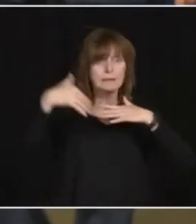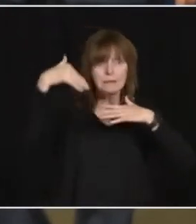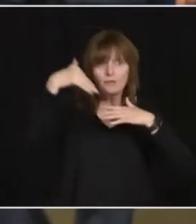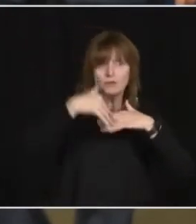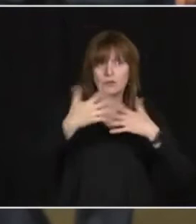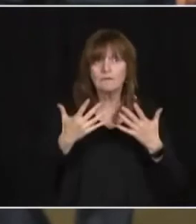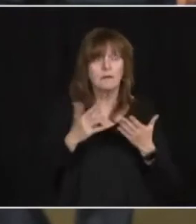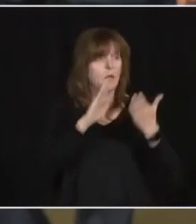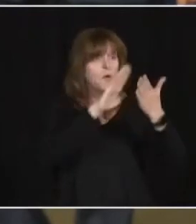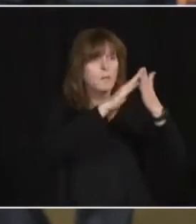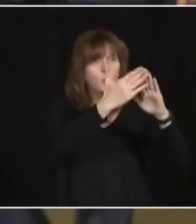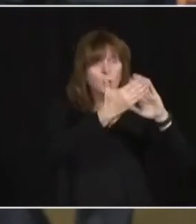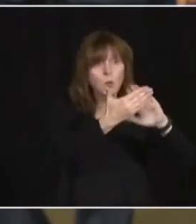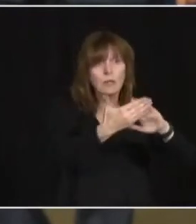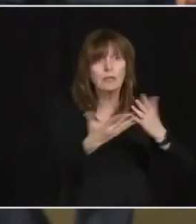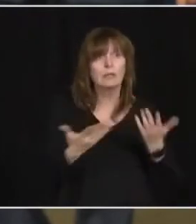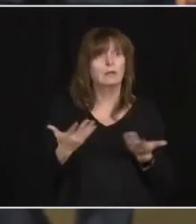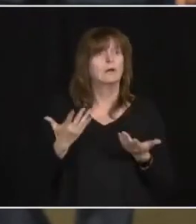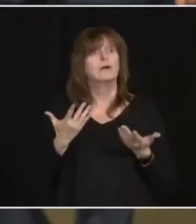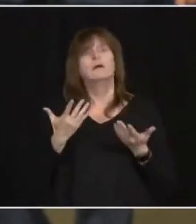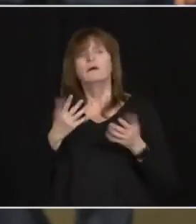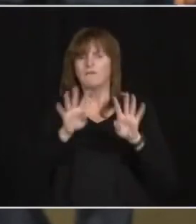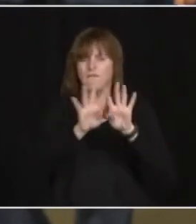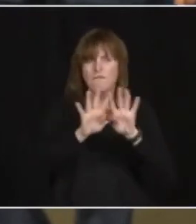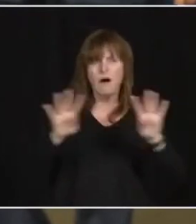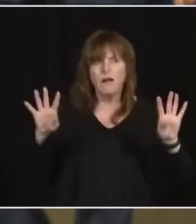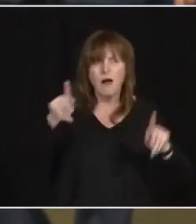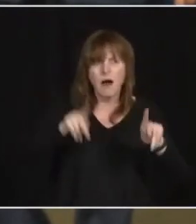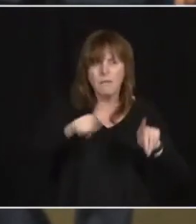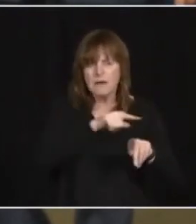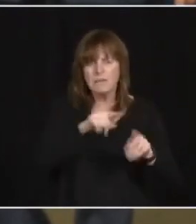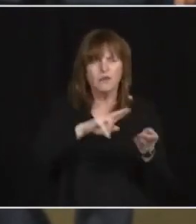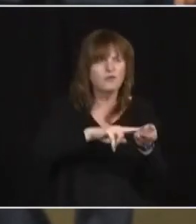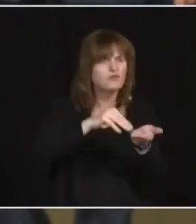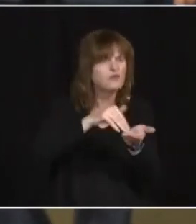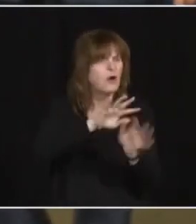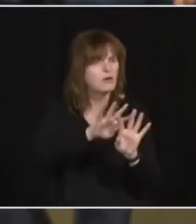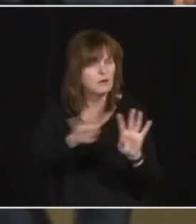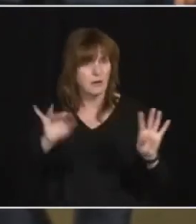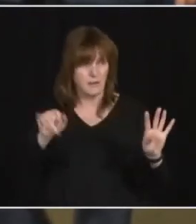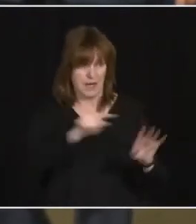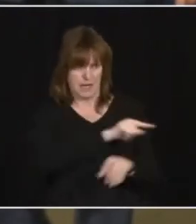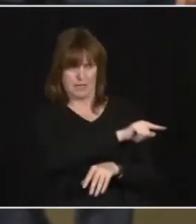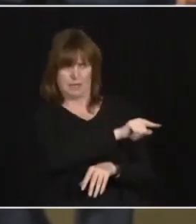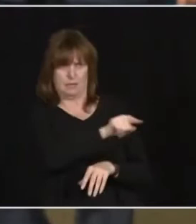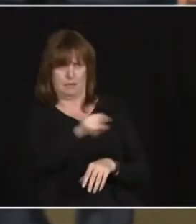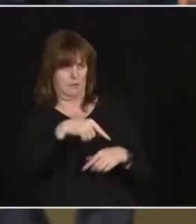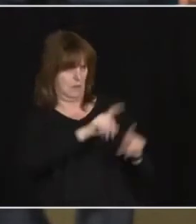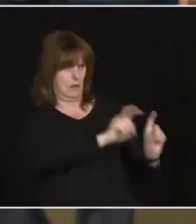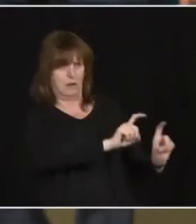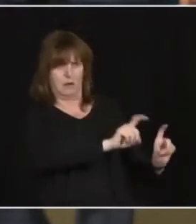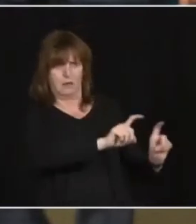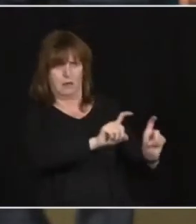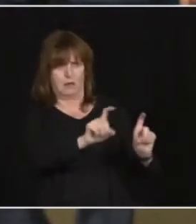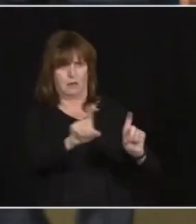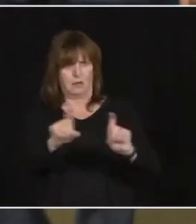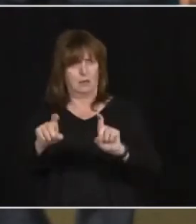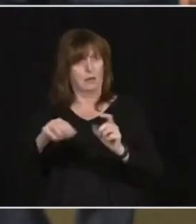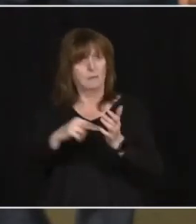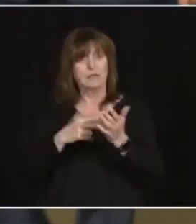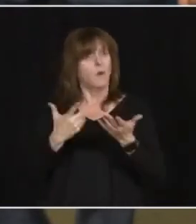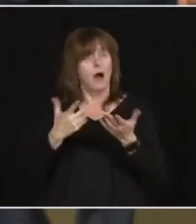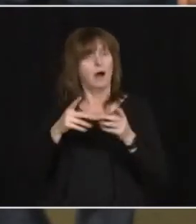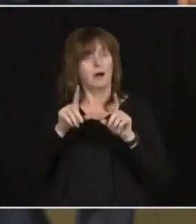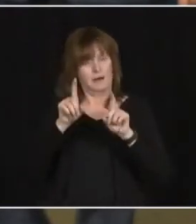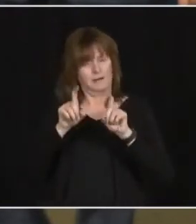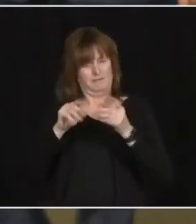that capacity, and that is what relates to the significant increase in the number of tests that are being conducted. And it really